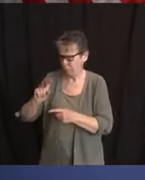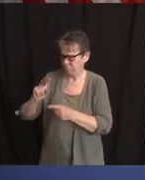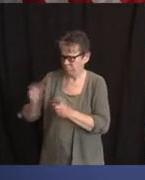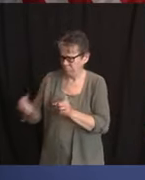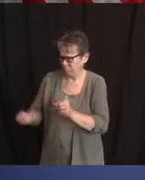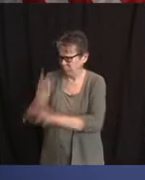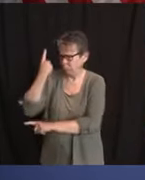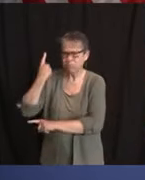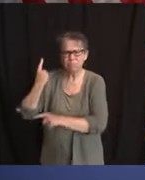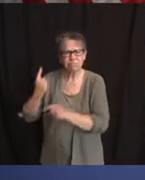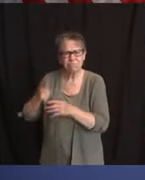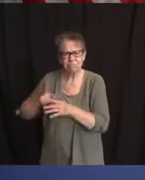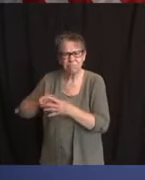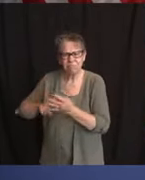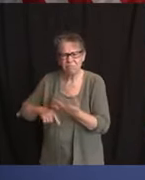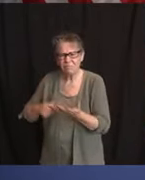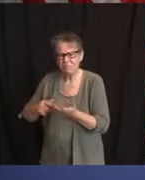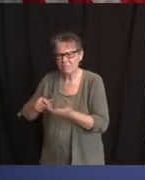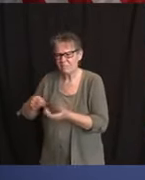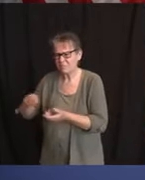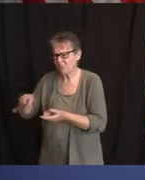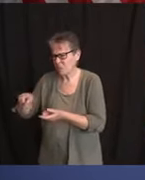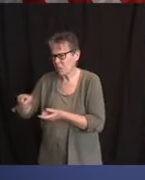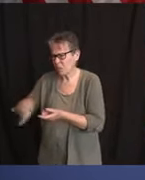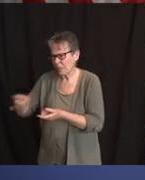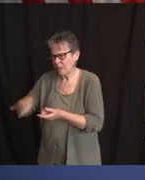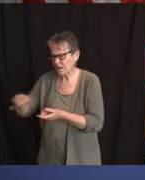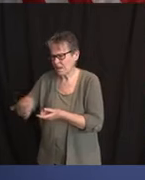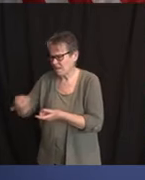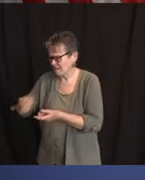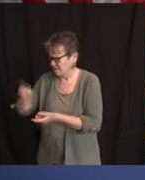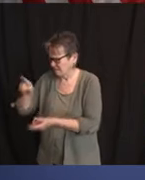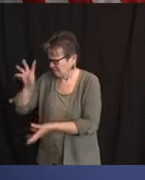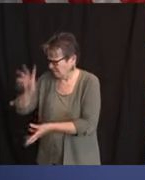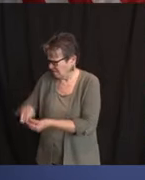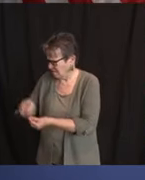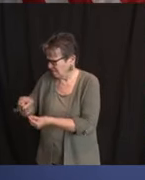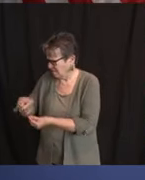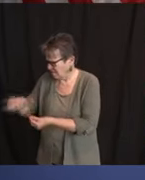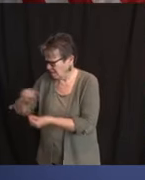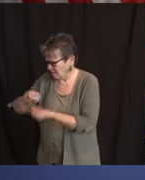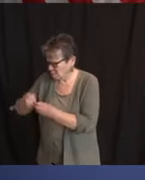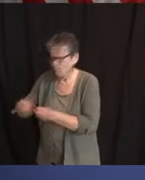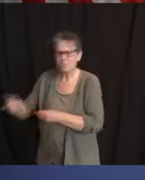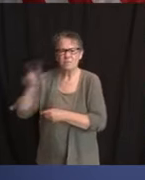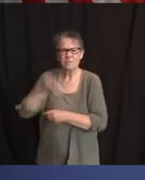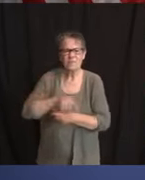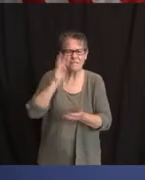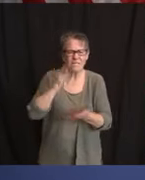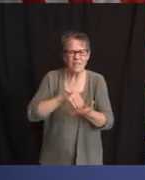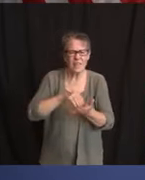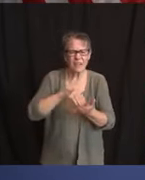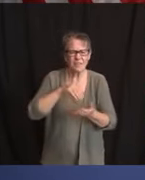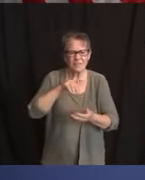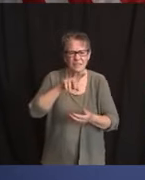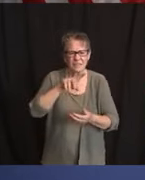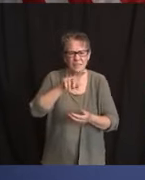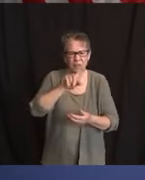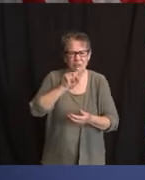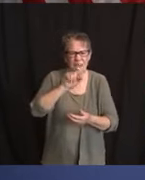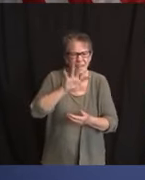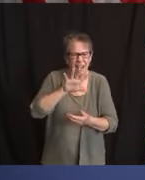425,000. Can you explain that huge jump, and what does this new number mean? And also, again, on the pediatric